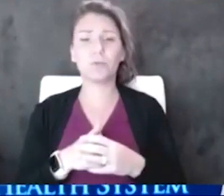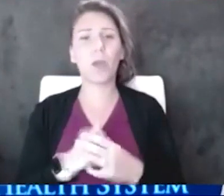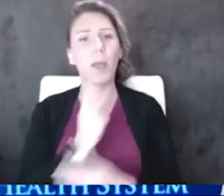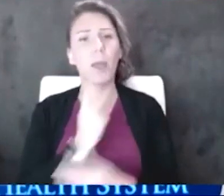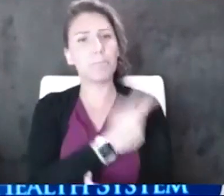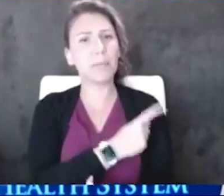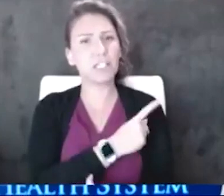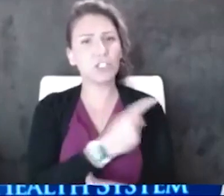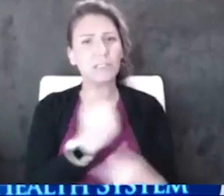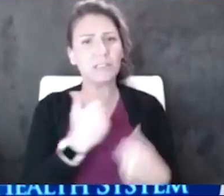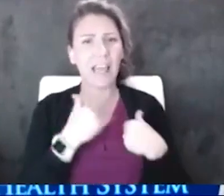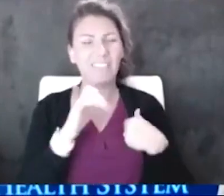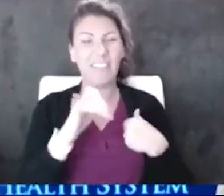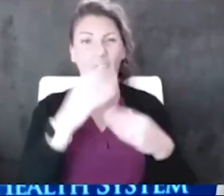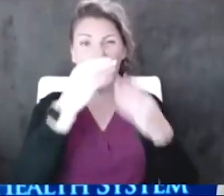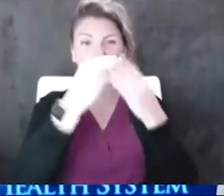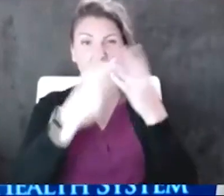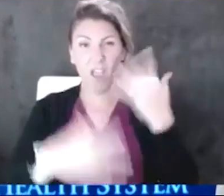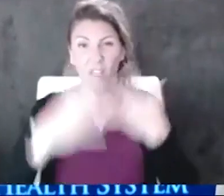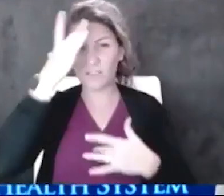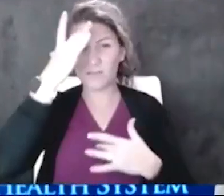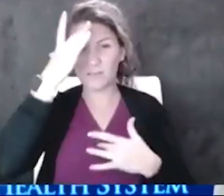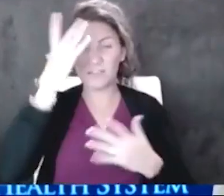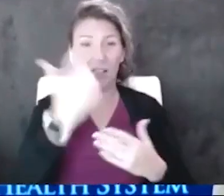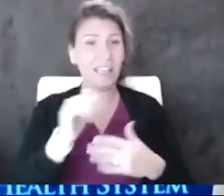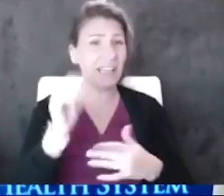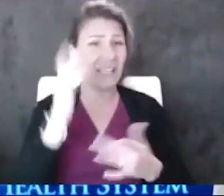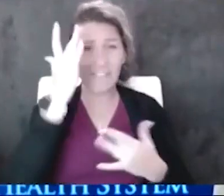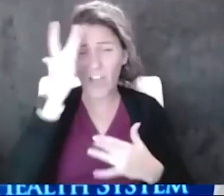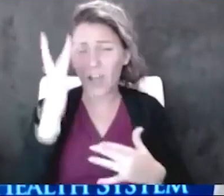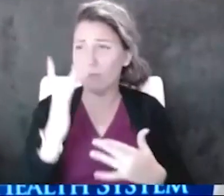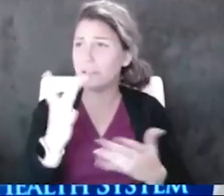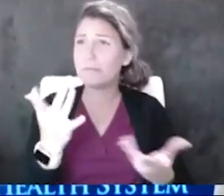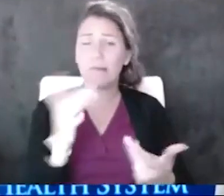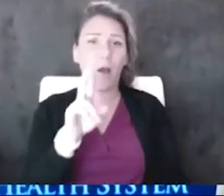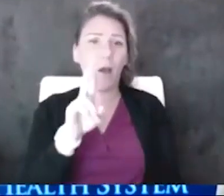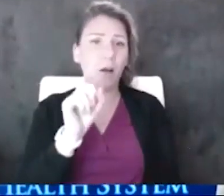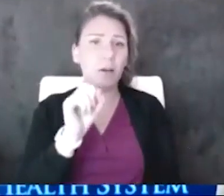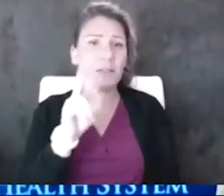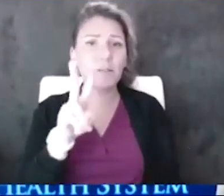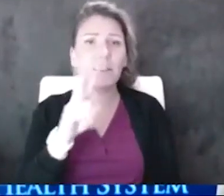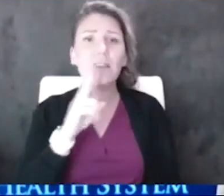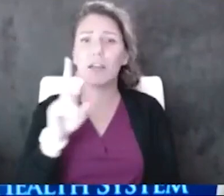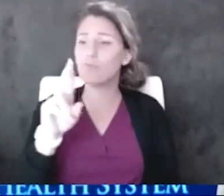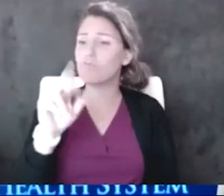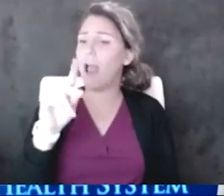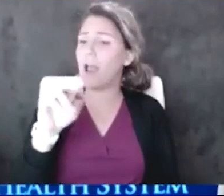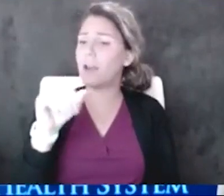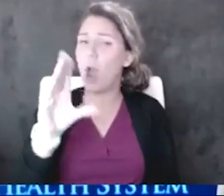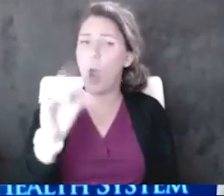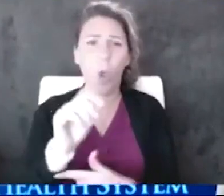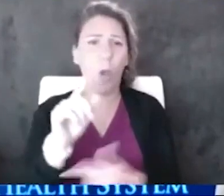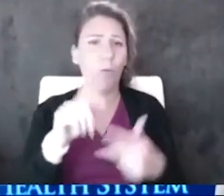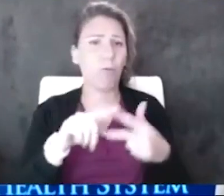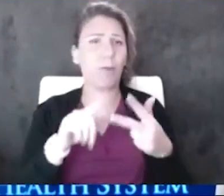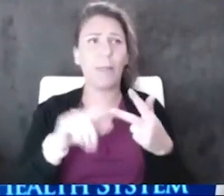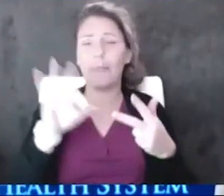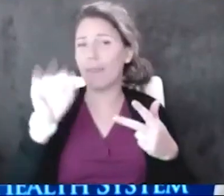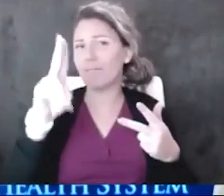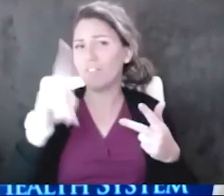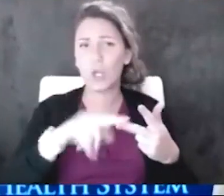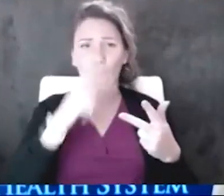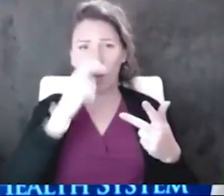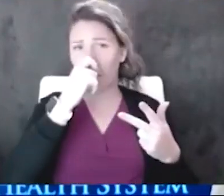list, any virus, you can get RSV, you can get rhinovirus, you can get the common cold, you can get the flu bug. It's like a nausea, vomiting